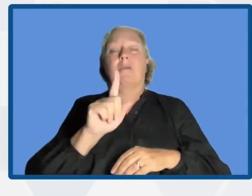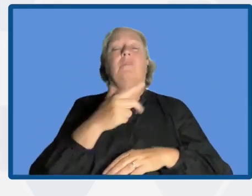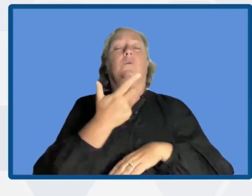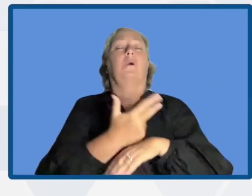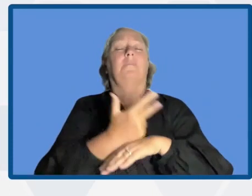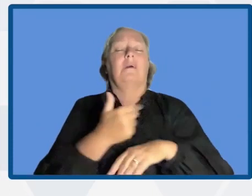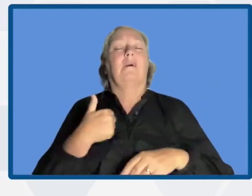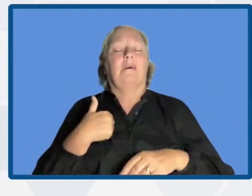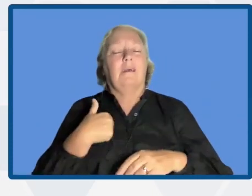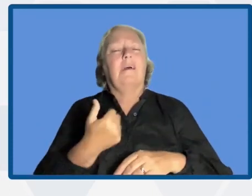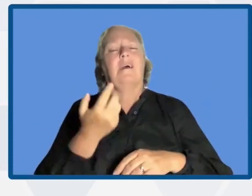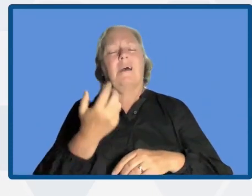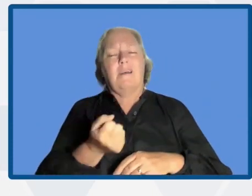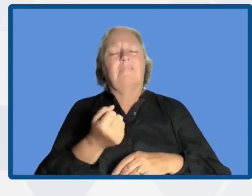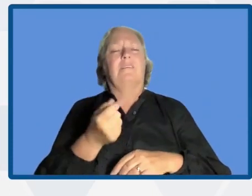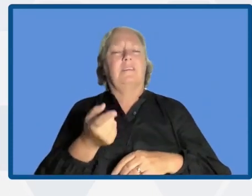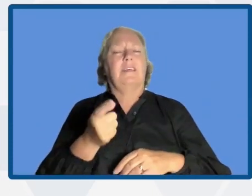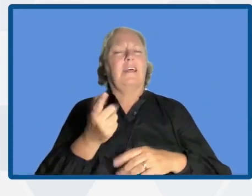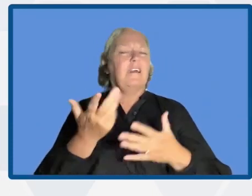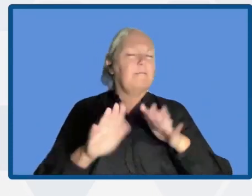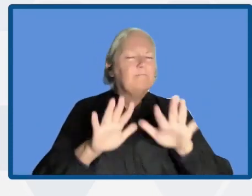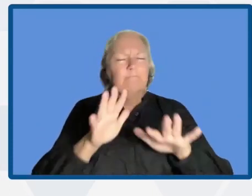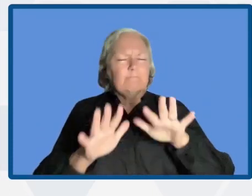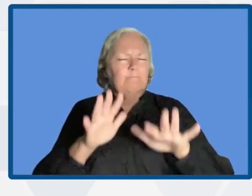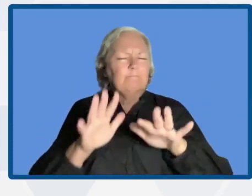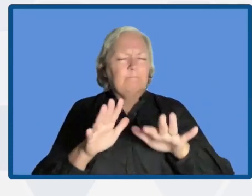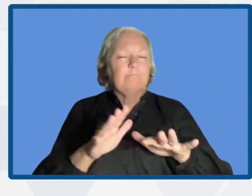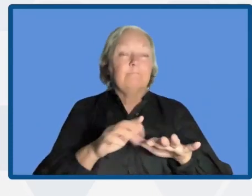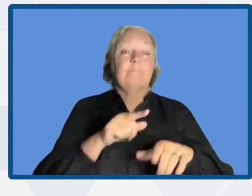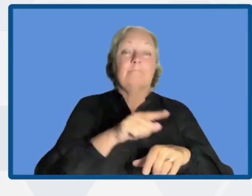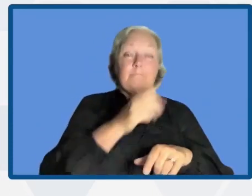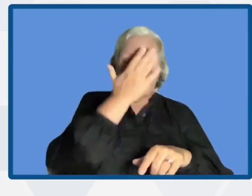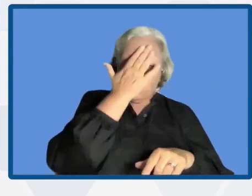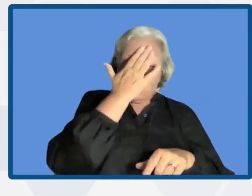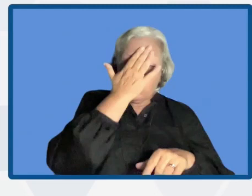at community levels. And we do have, for example,